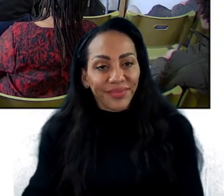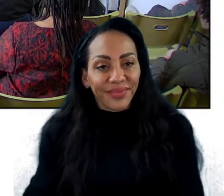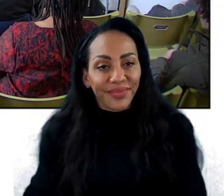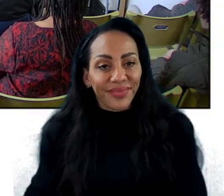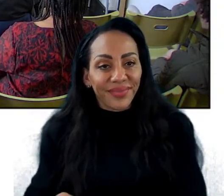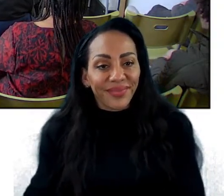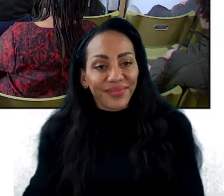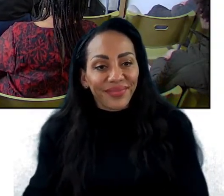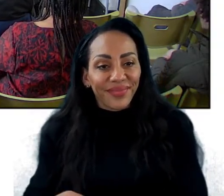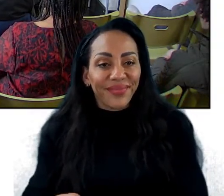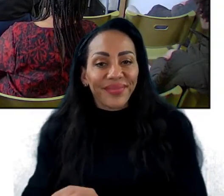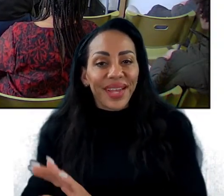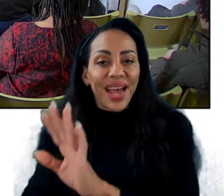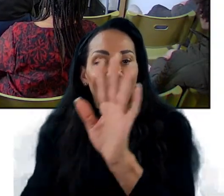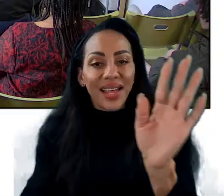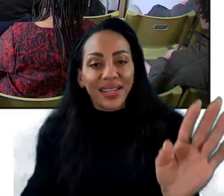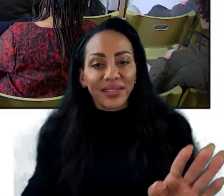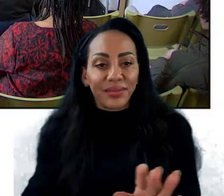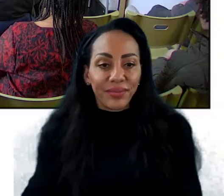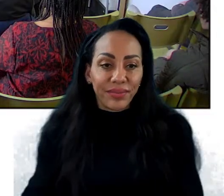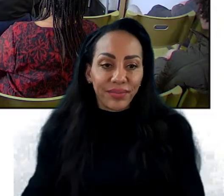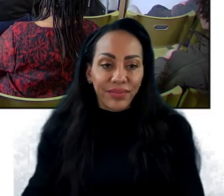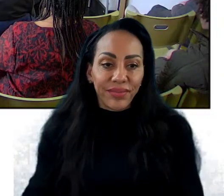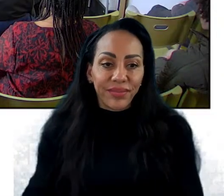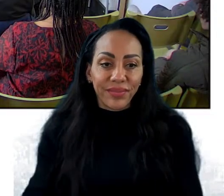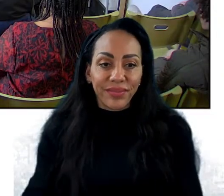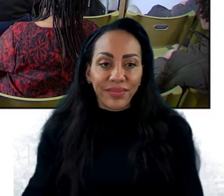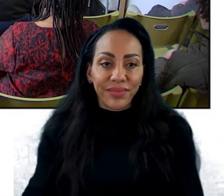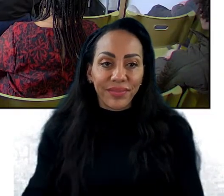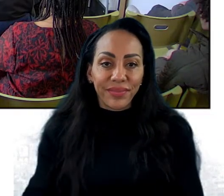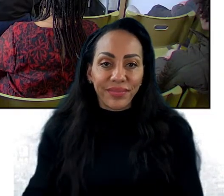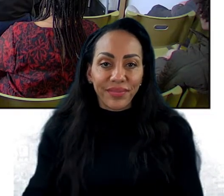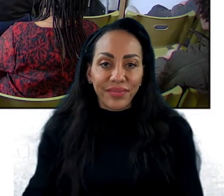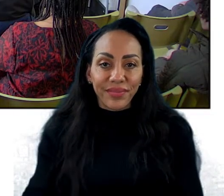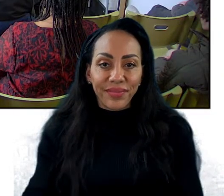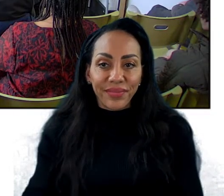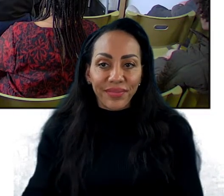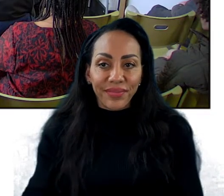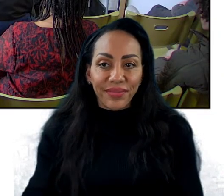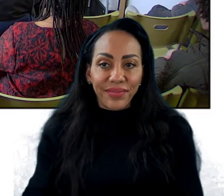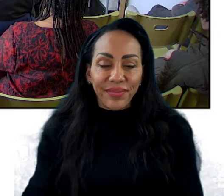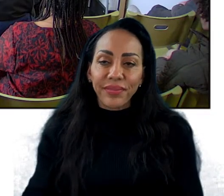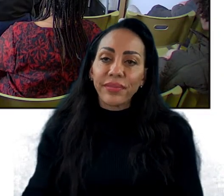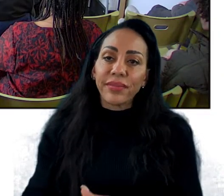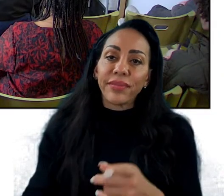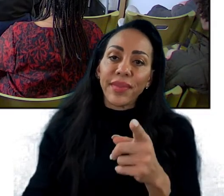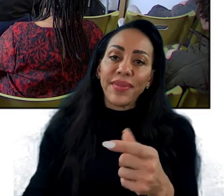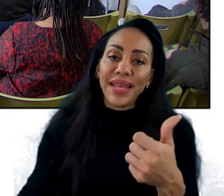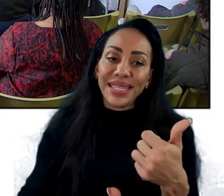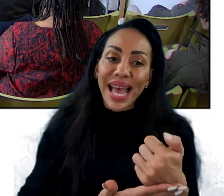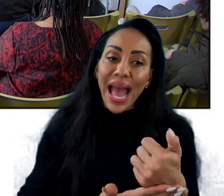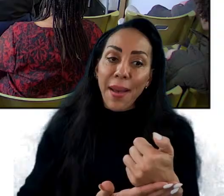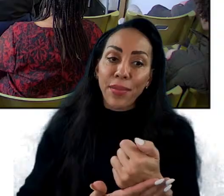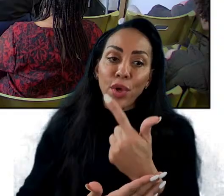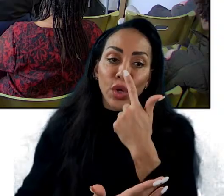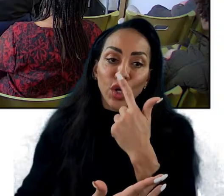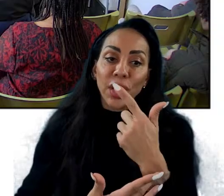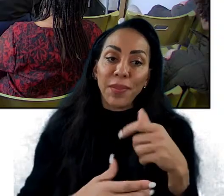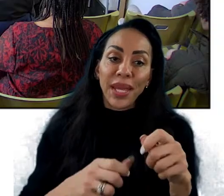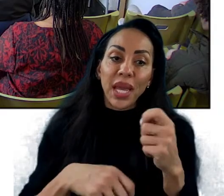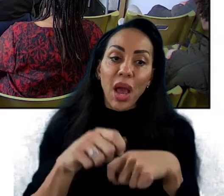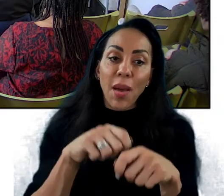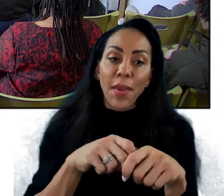Hiya. I was wondering if you considered making Playtonik into a plugin that you could use